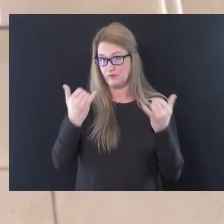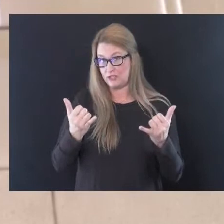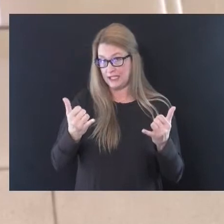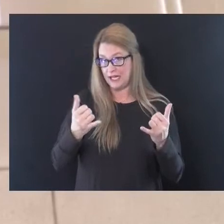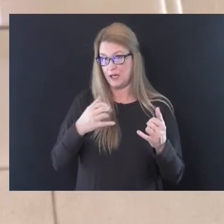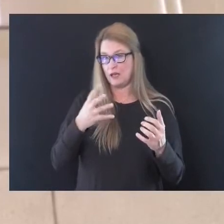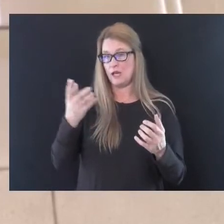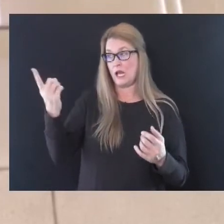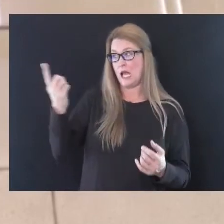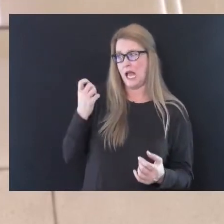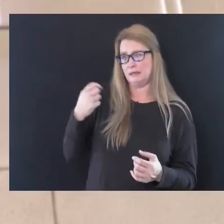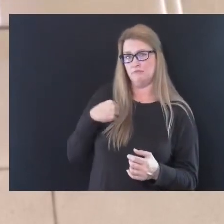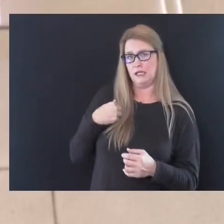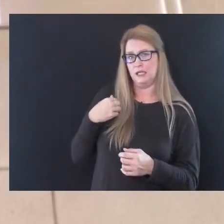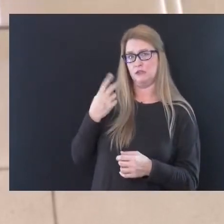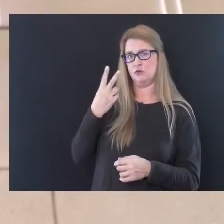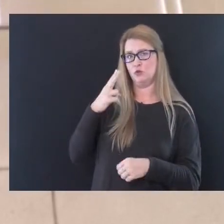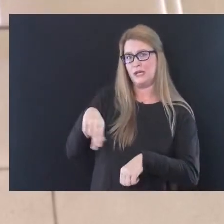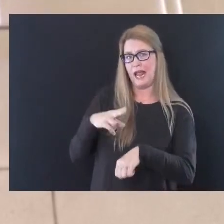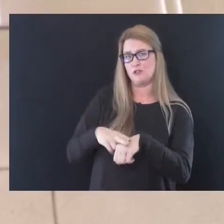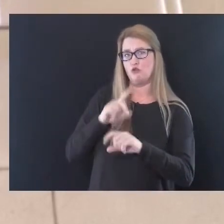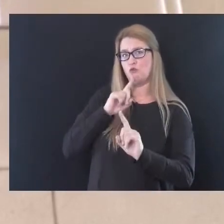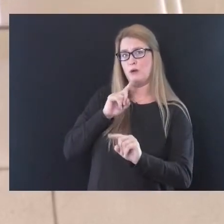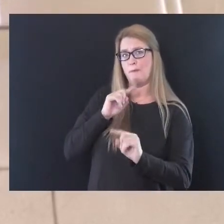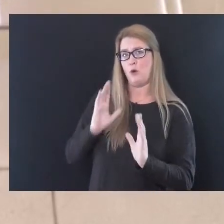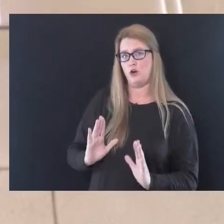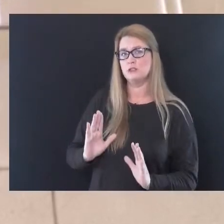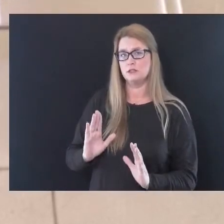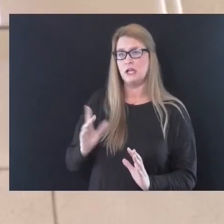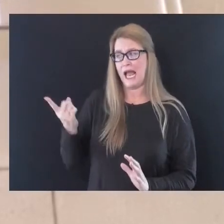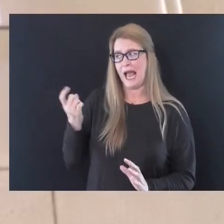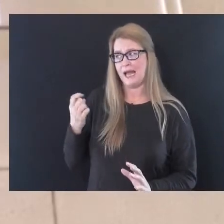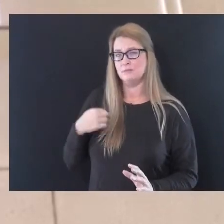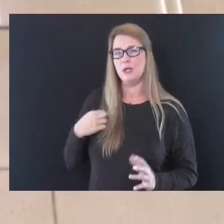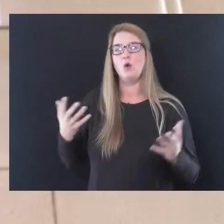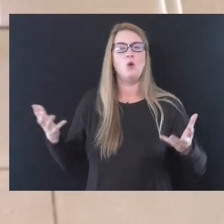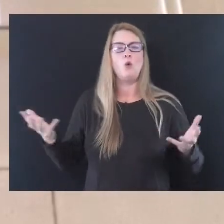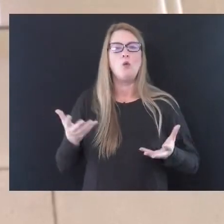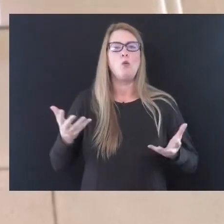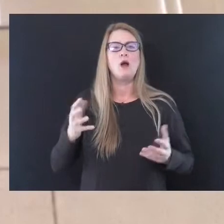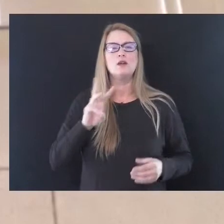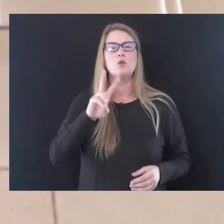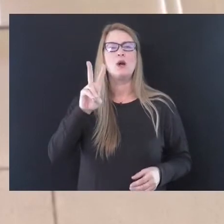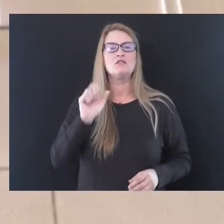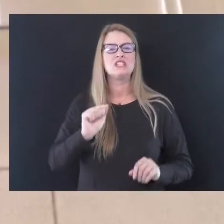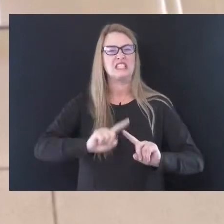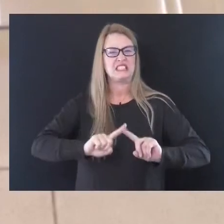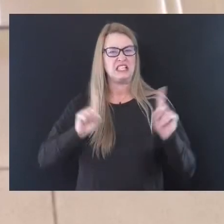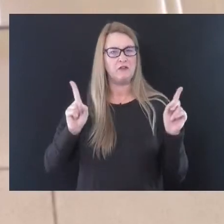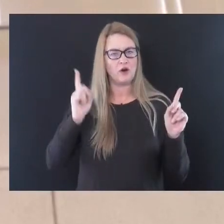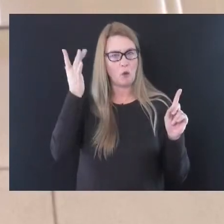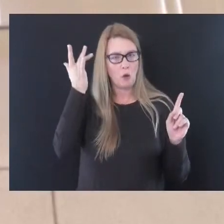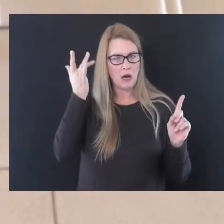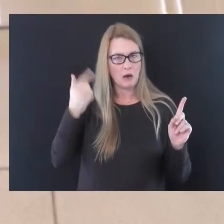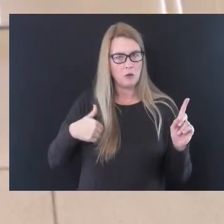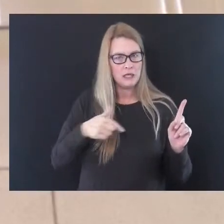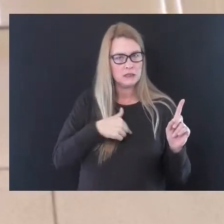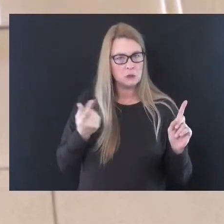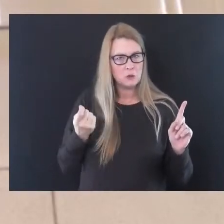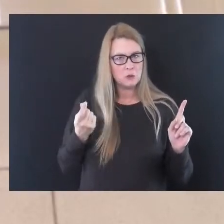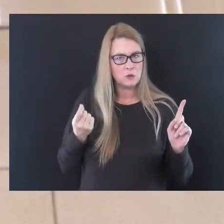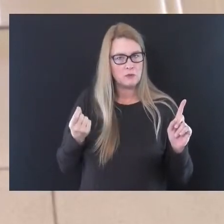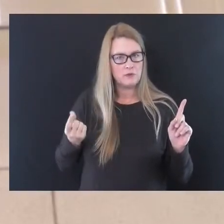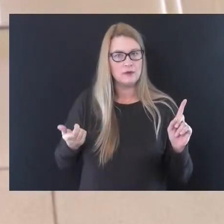national reporters this week, what has West Virginia done different? And my response